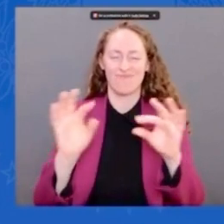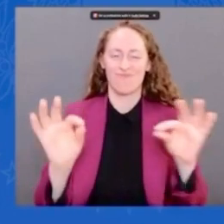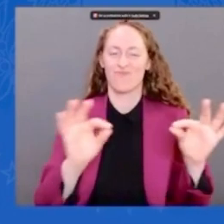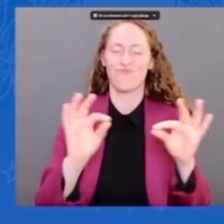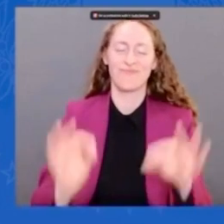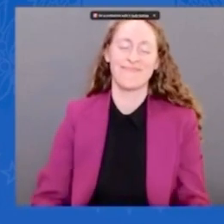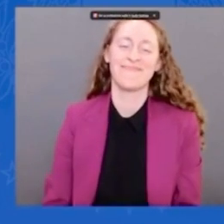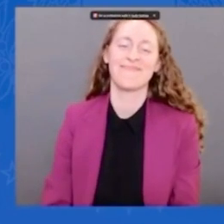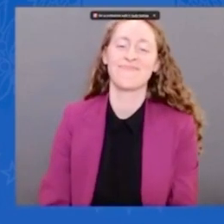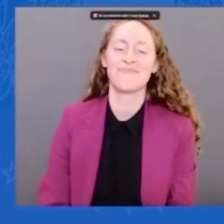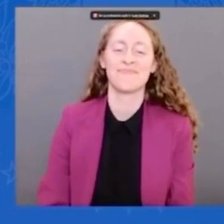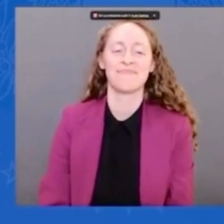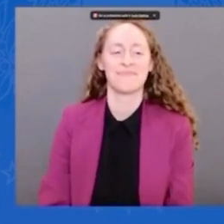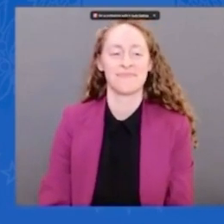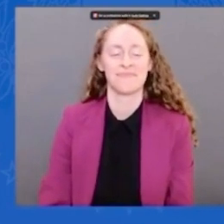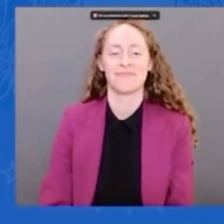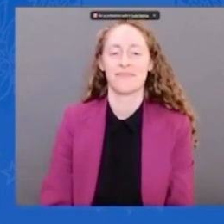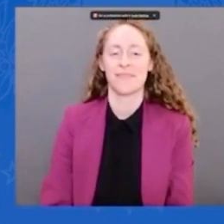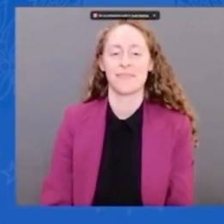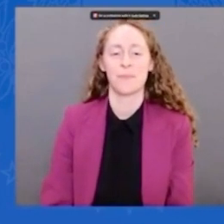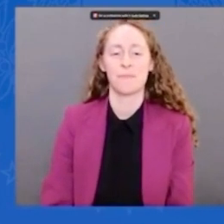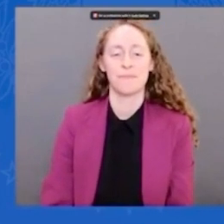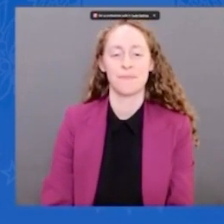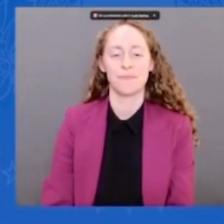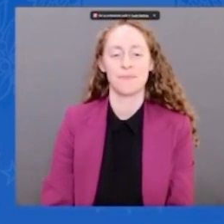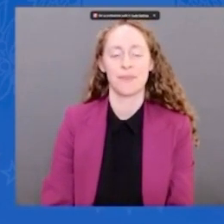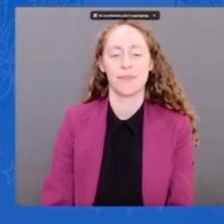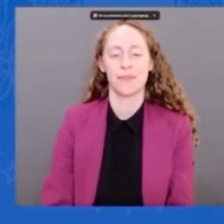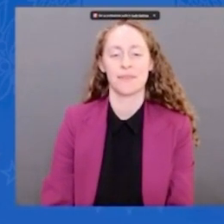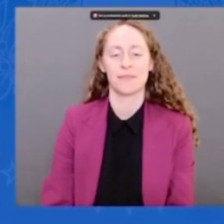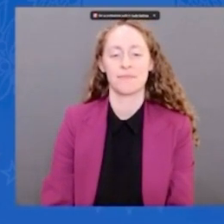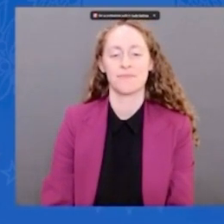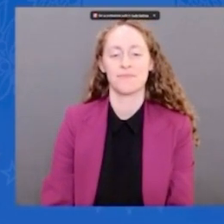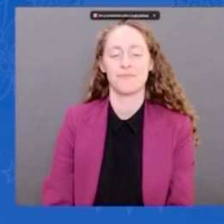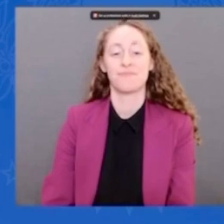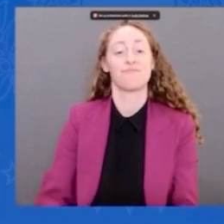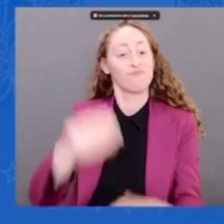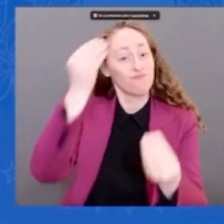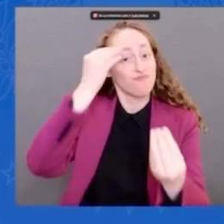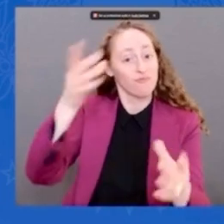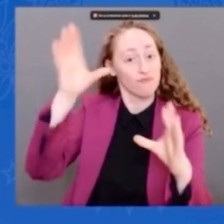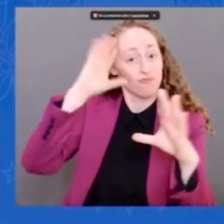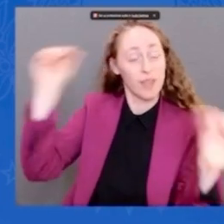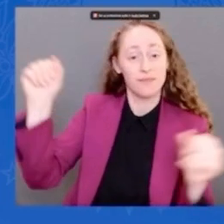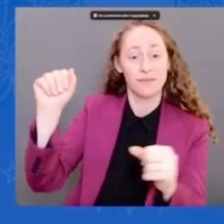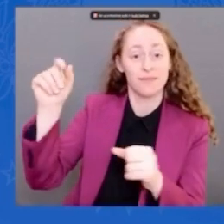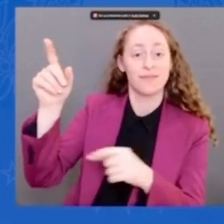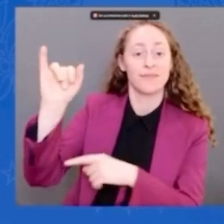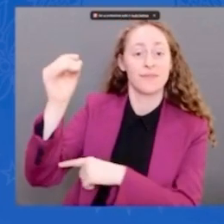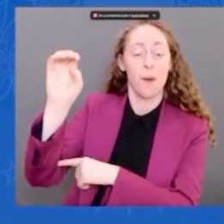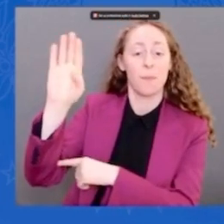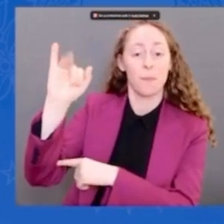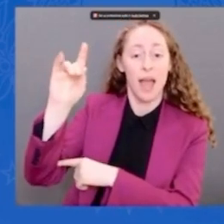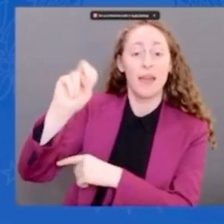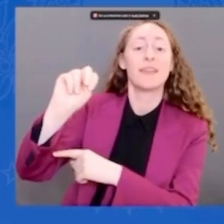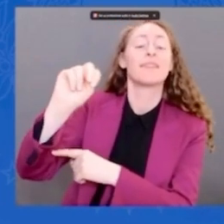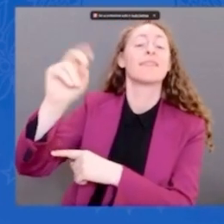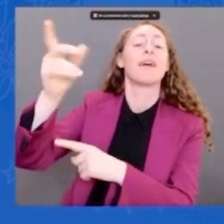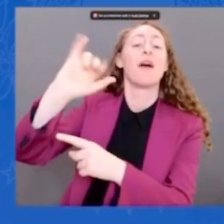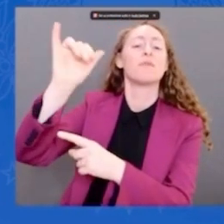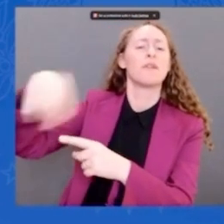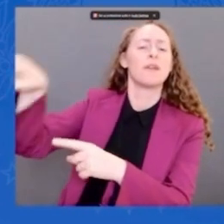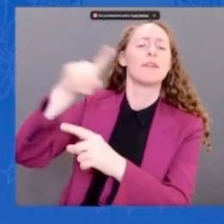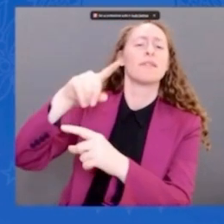President Joe Biden, members of the cabinet, members of Congress, internet service providers, and all